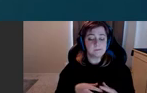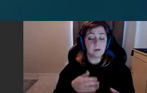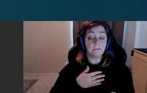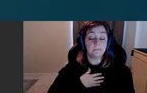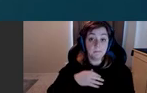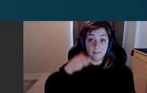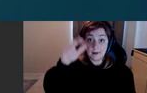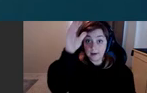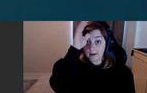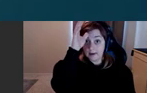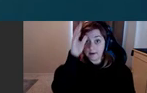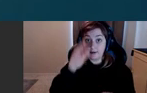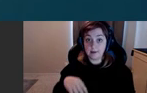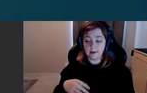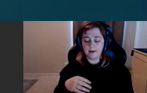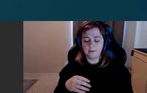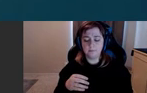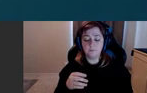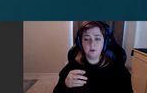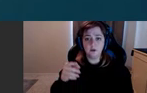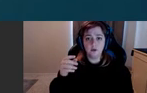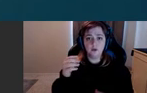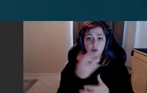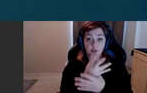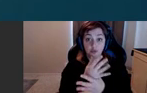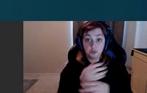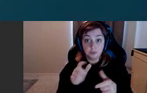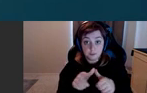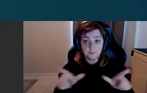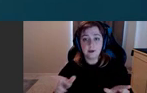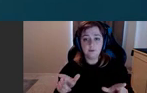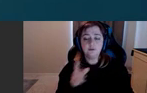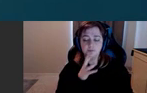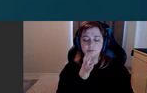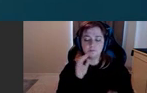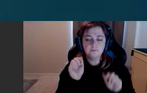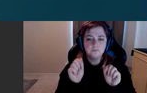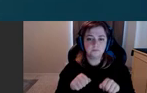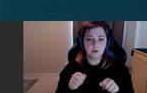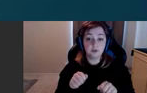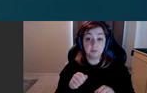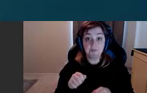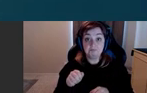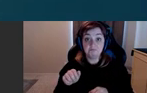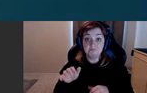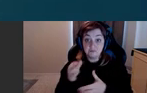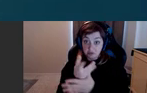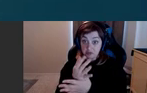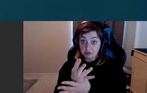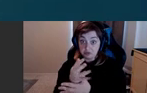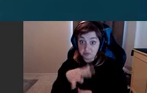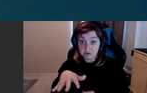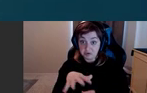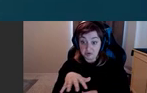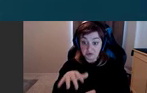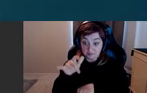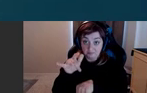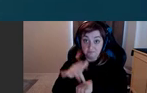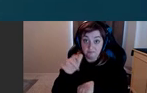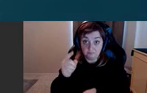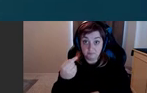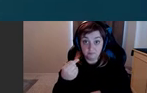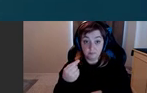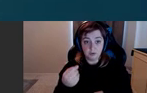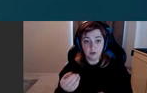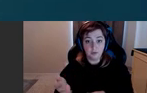spoke fluent German, and that was the first stop. A lot of people don't know this about Afghanistan, but Afghanistan used